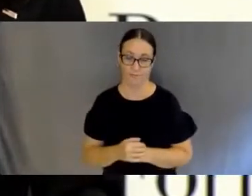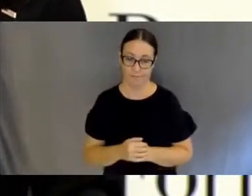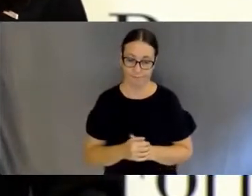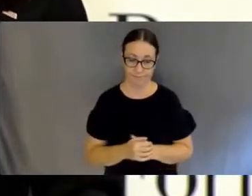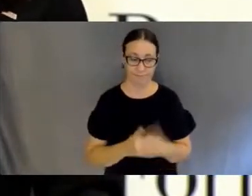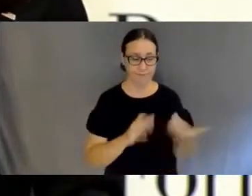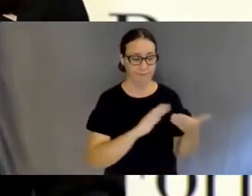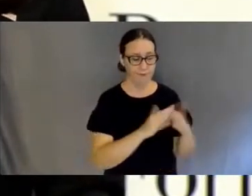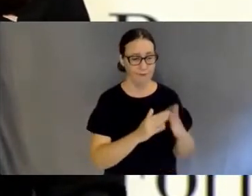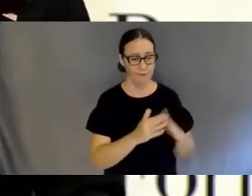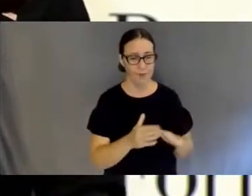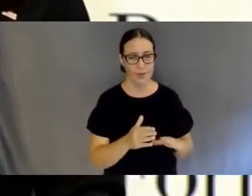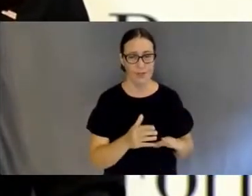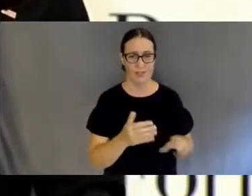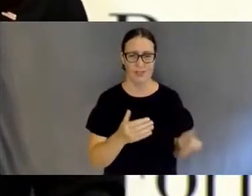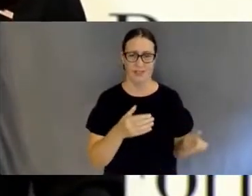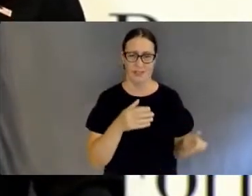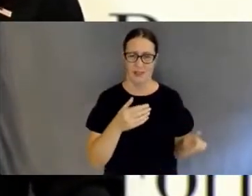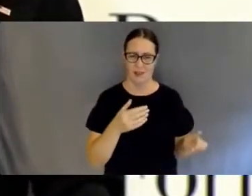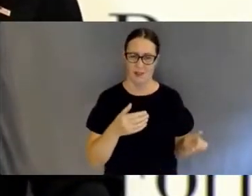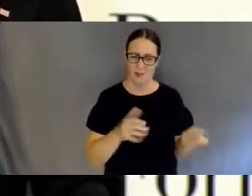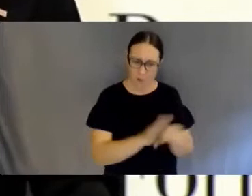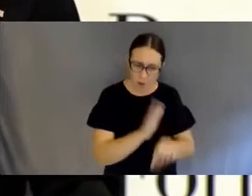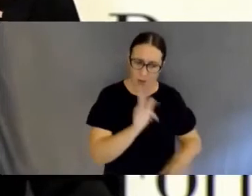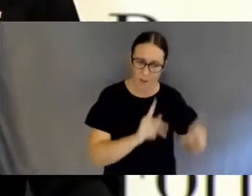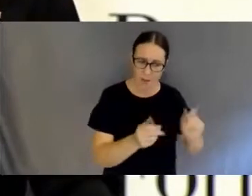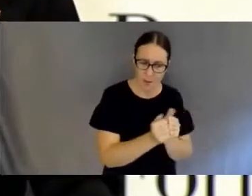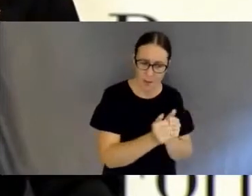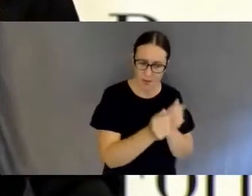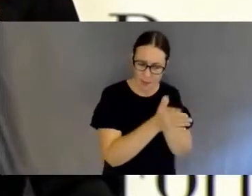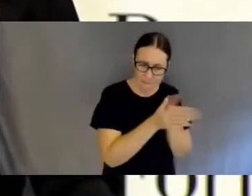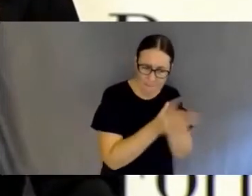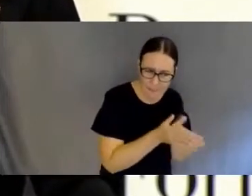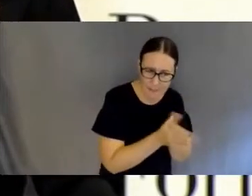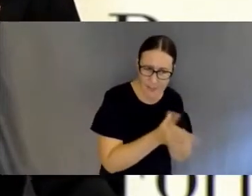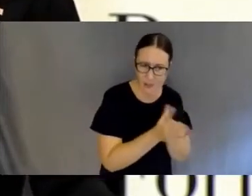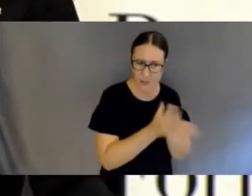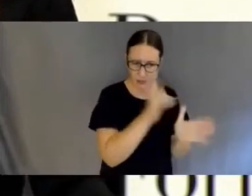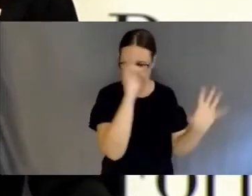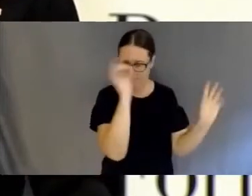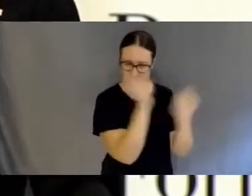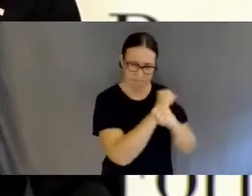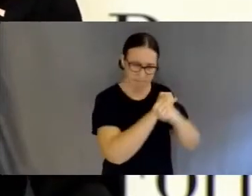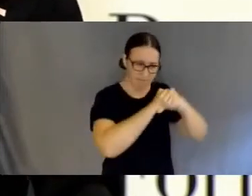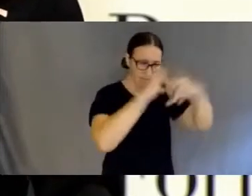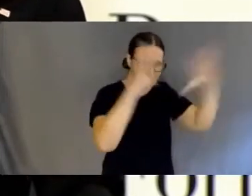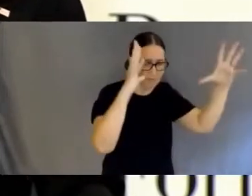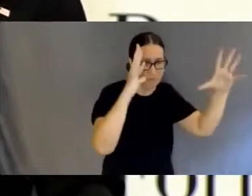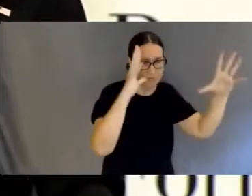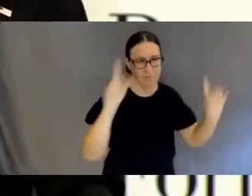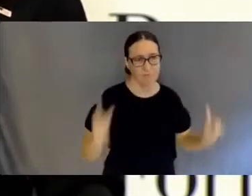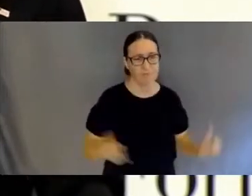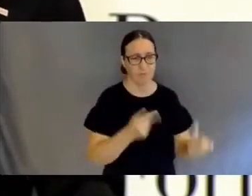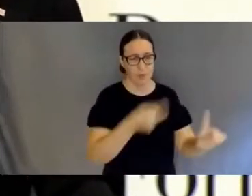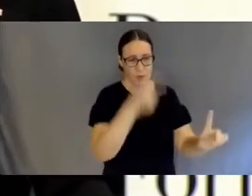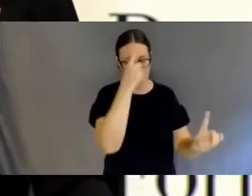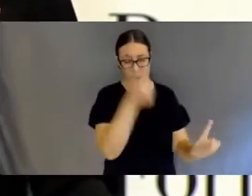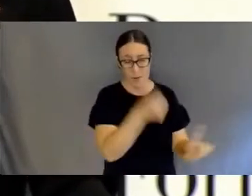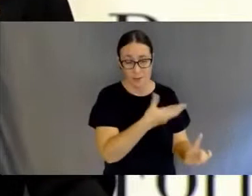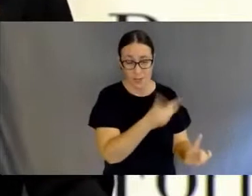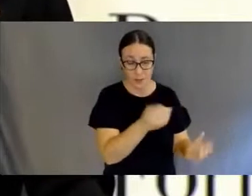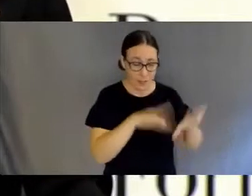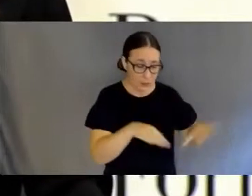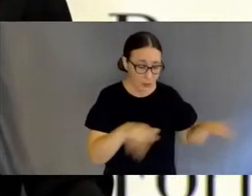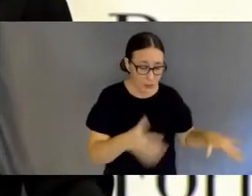with people with ambition, with aspirations, with dreams for themselves and their children and